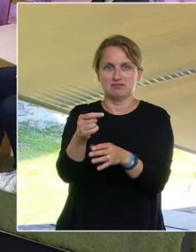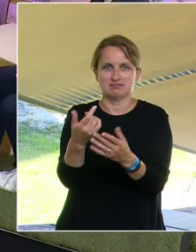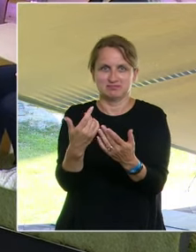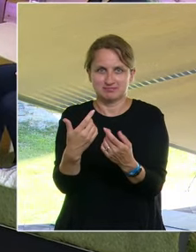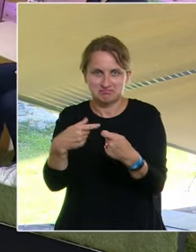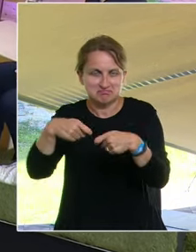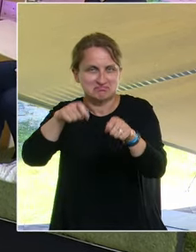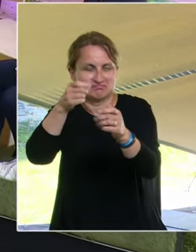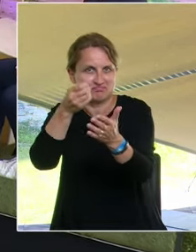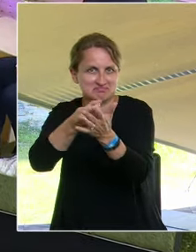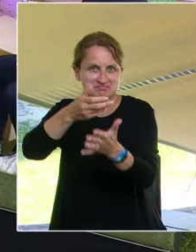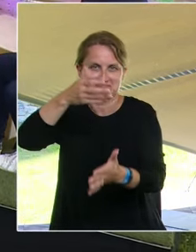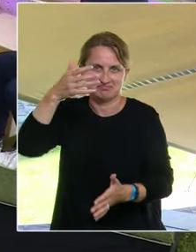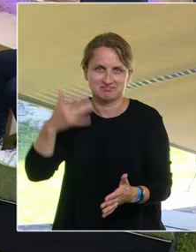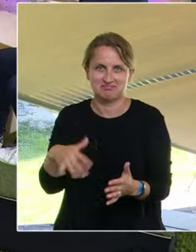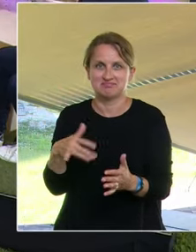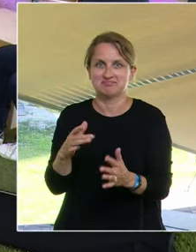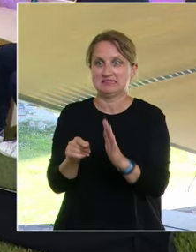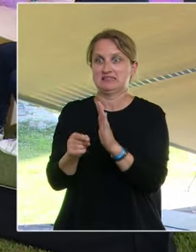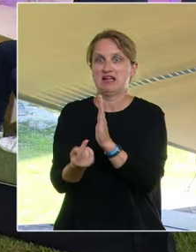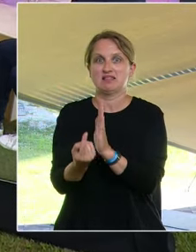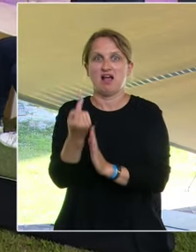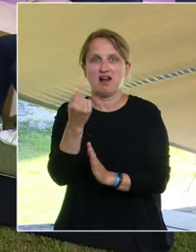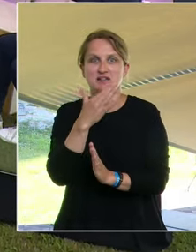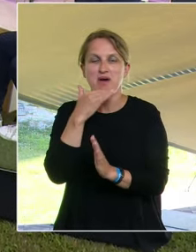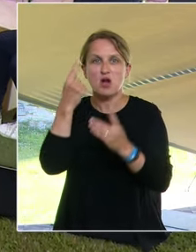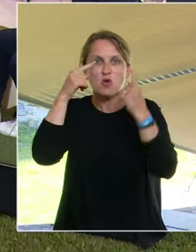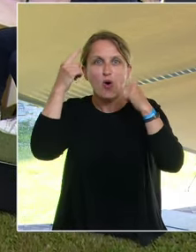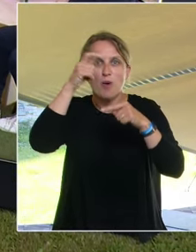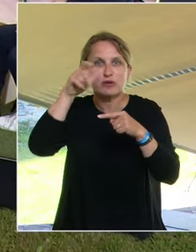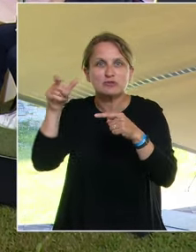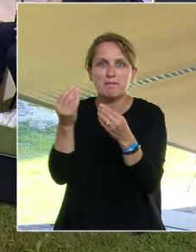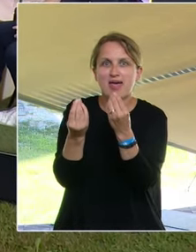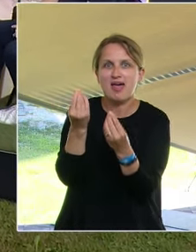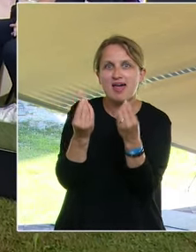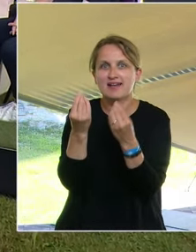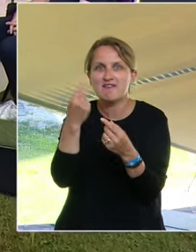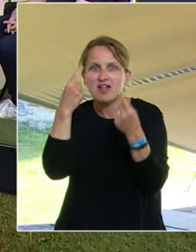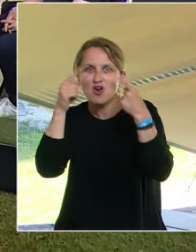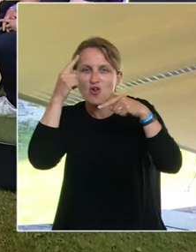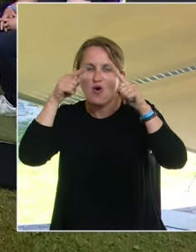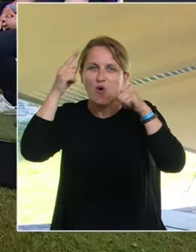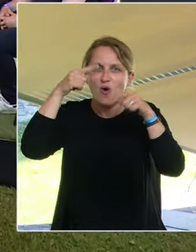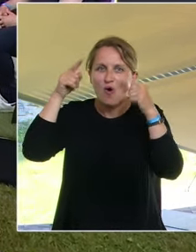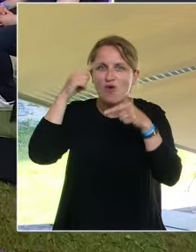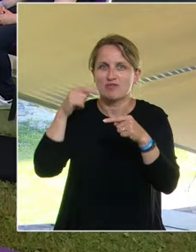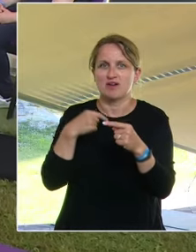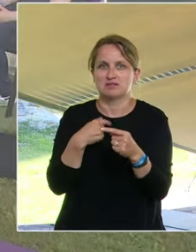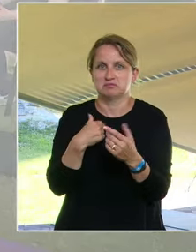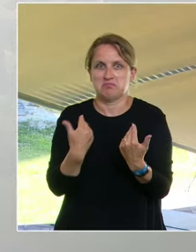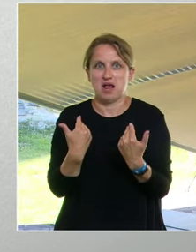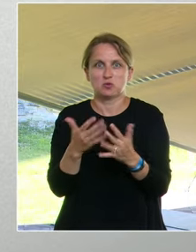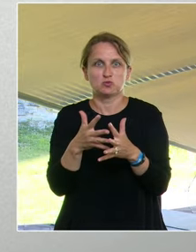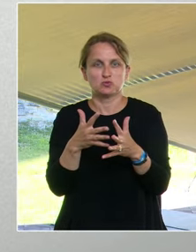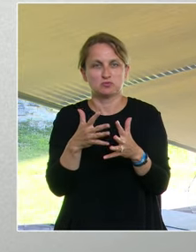buzz, a lot of creative people started to play around. And today we do have a lot of really great startups who